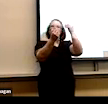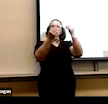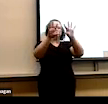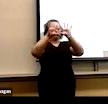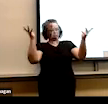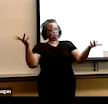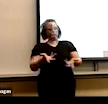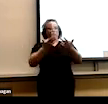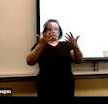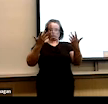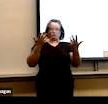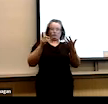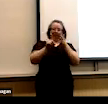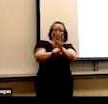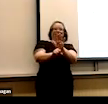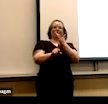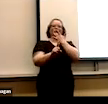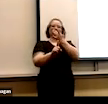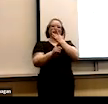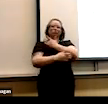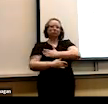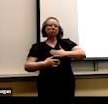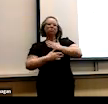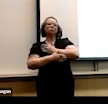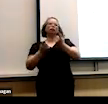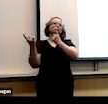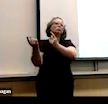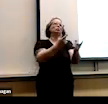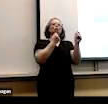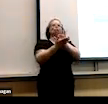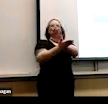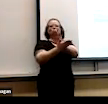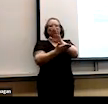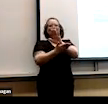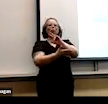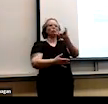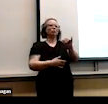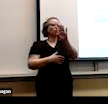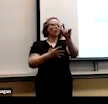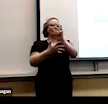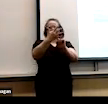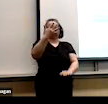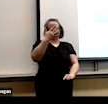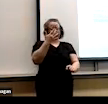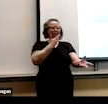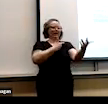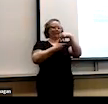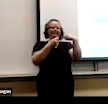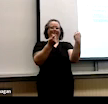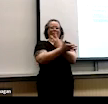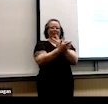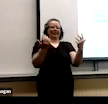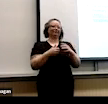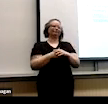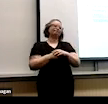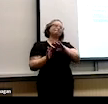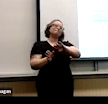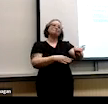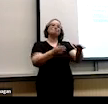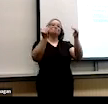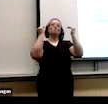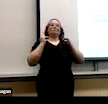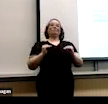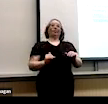Thanks, Sarah. Another resource to guide us as